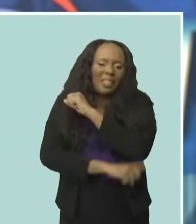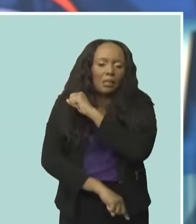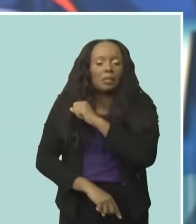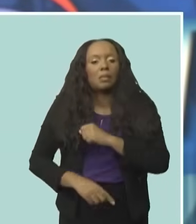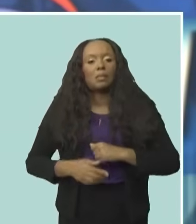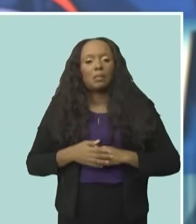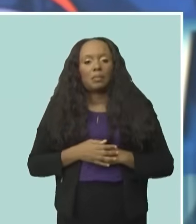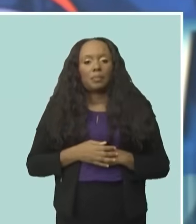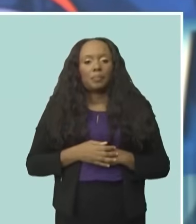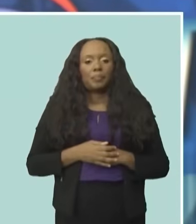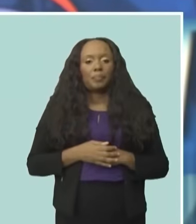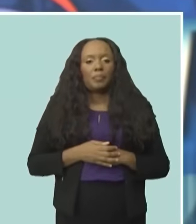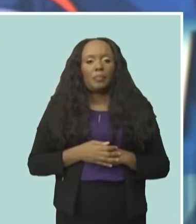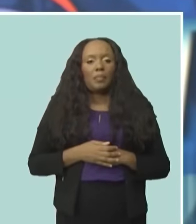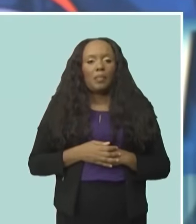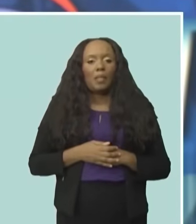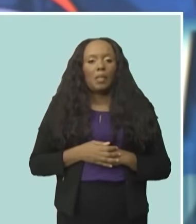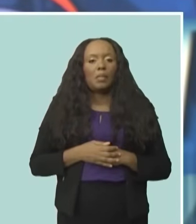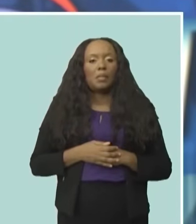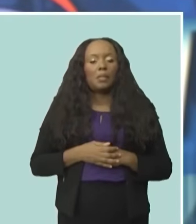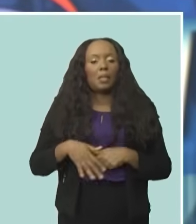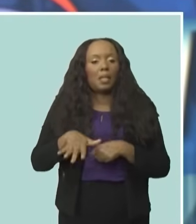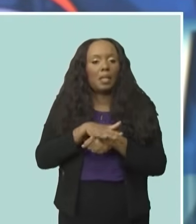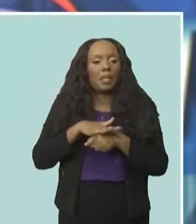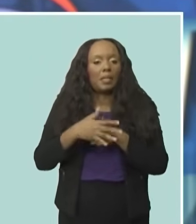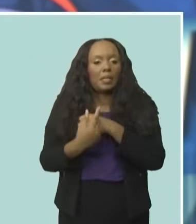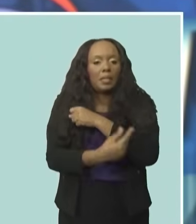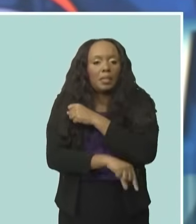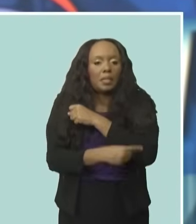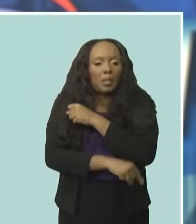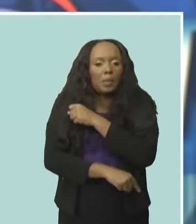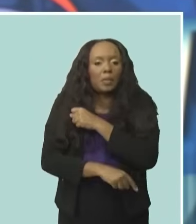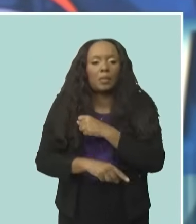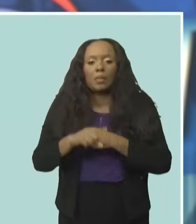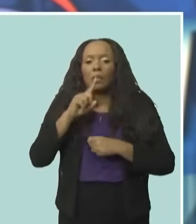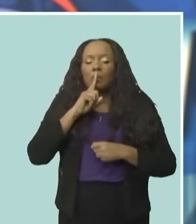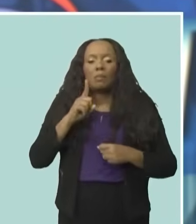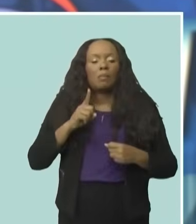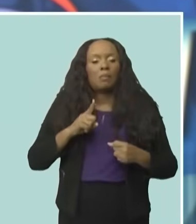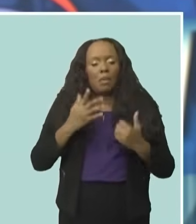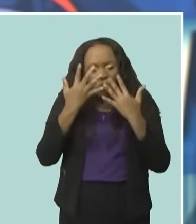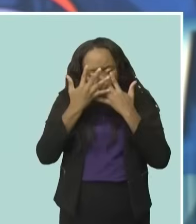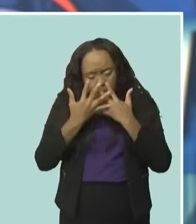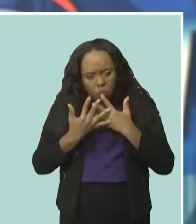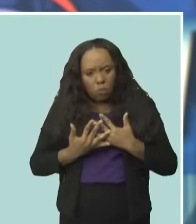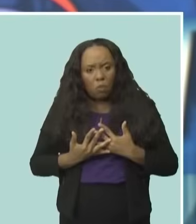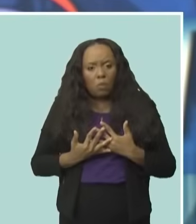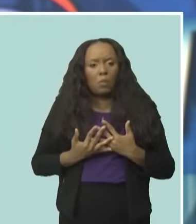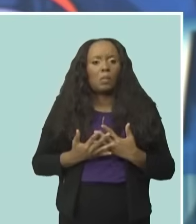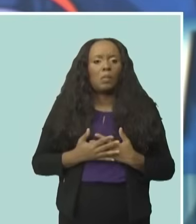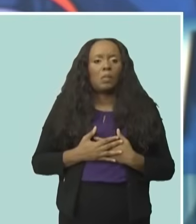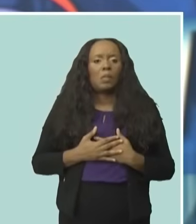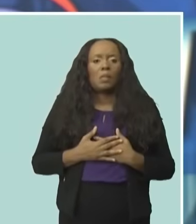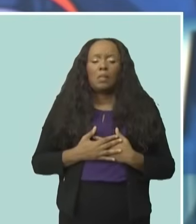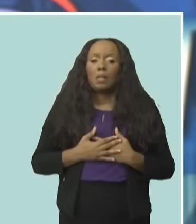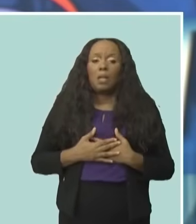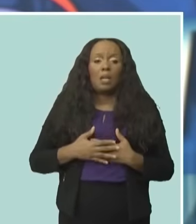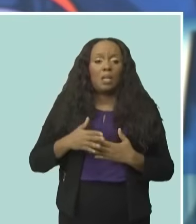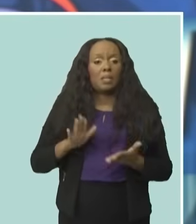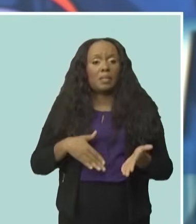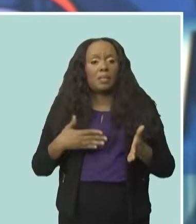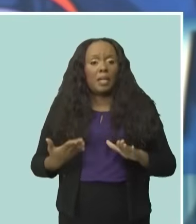Residents of the closely knit Thorpe's Cottage St. George neighborhood are in mourning this evening after the sudden passing